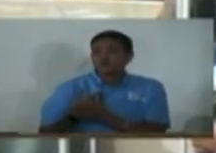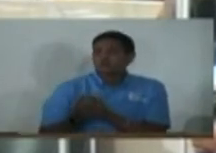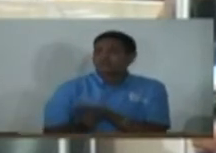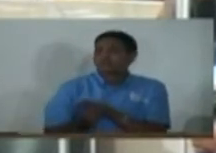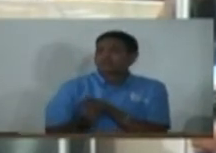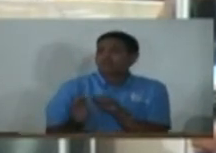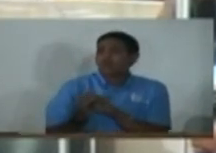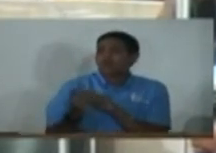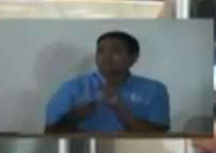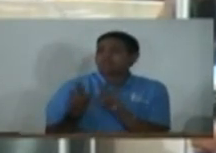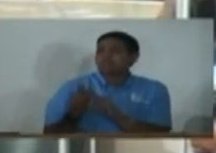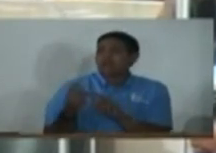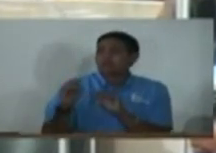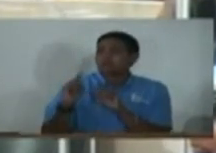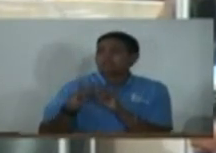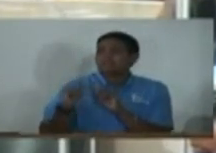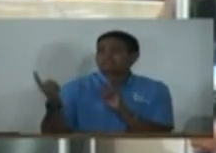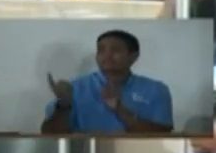new variant.